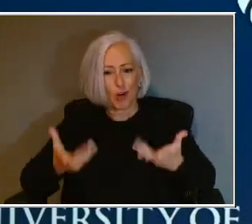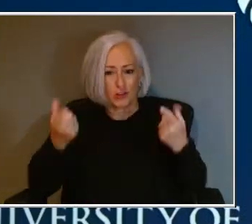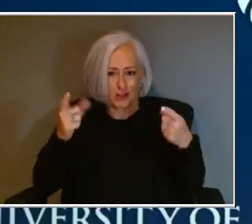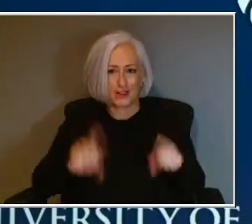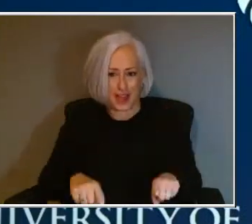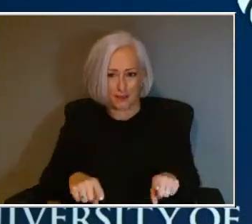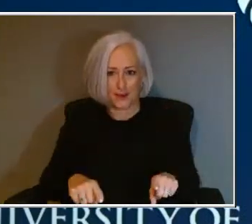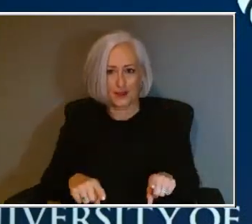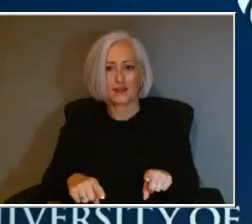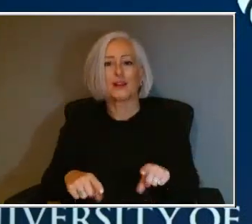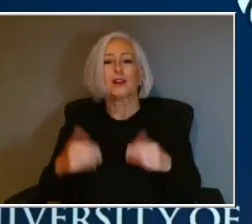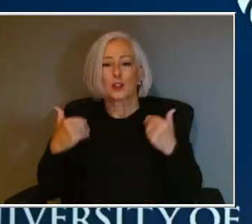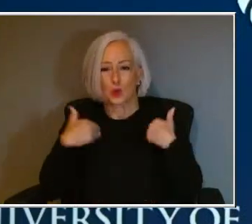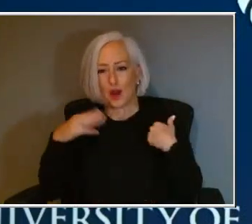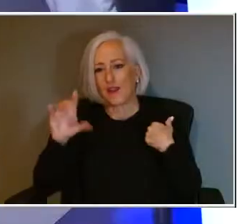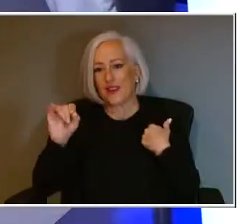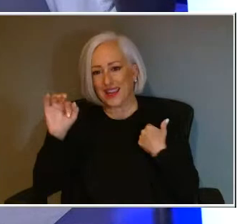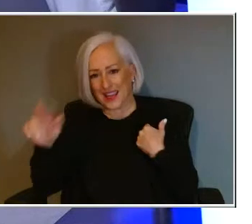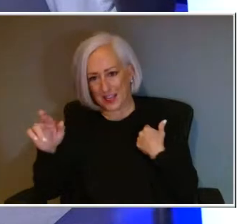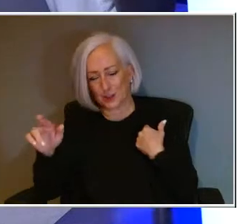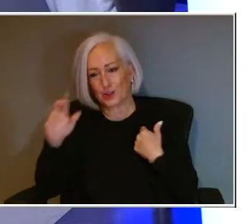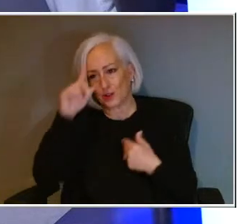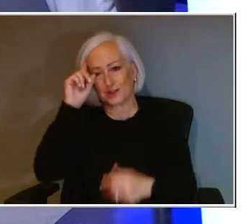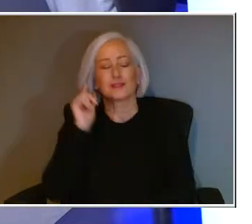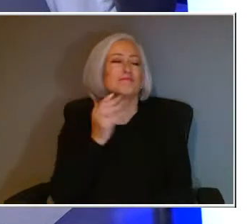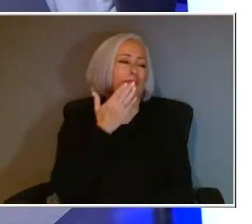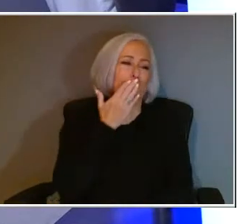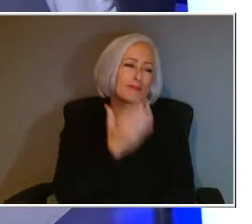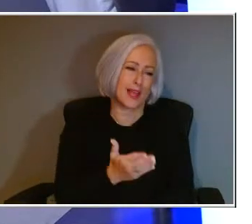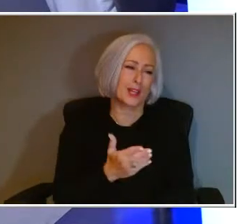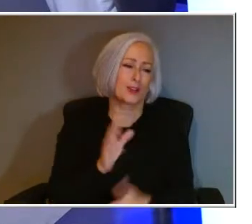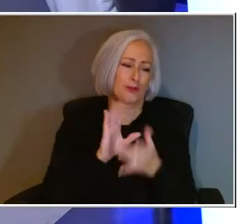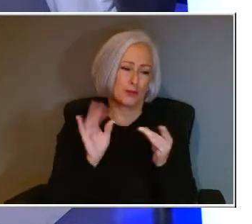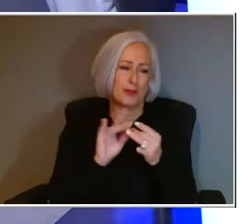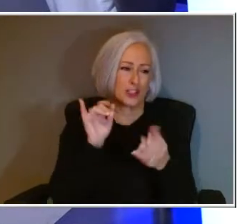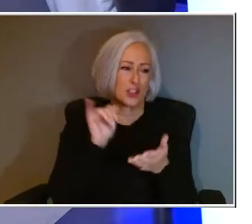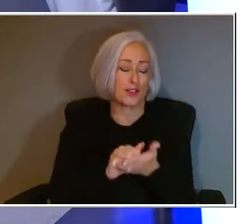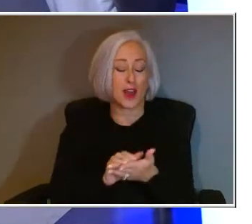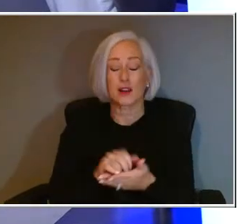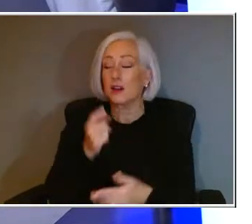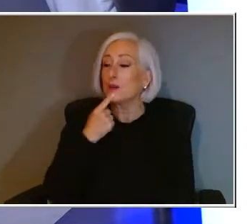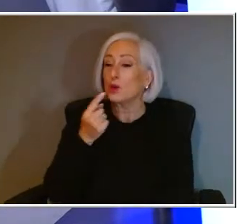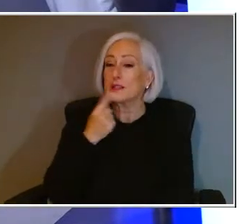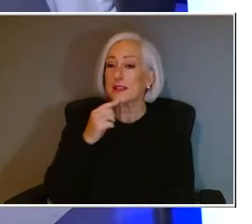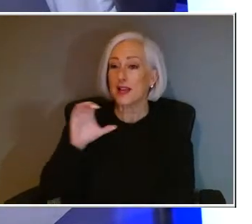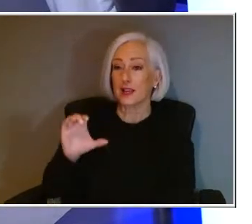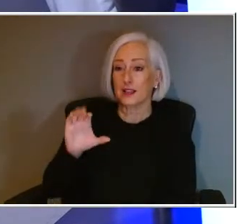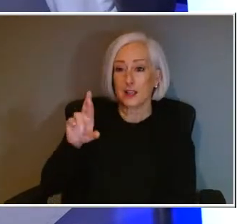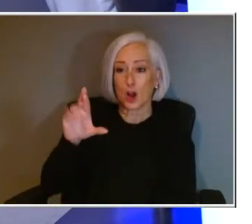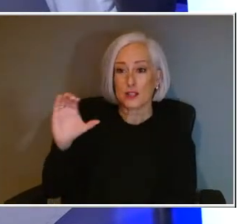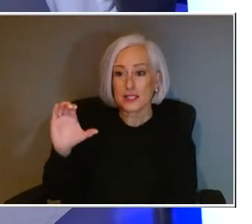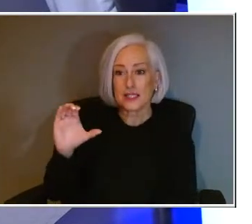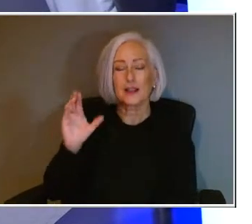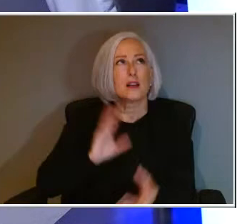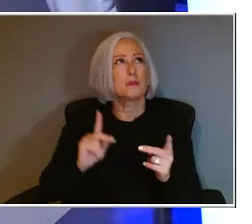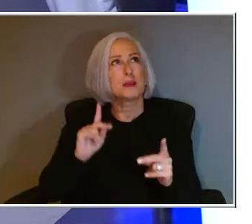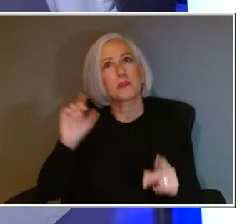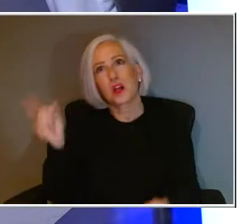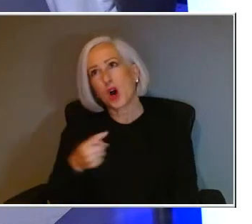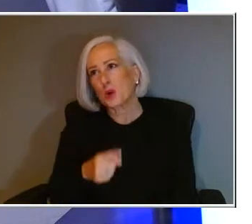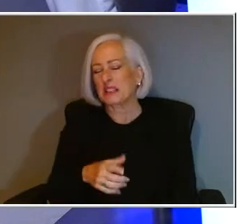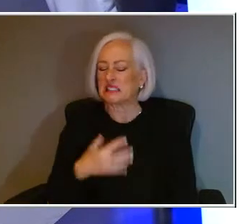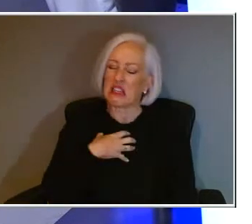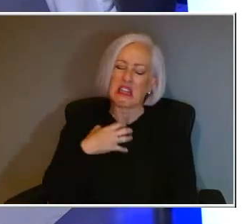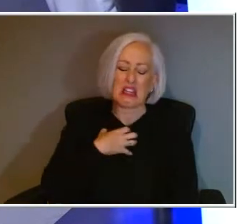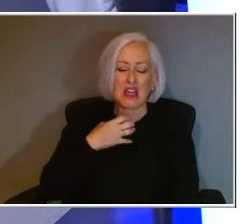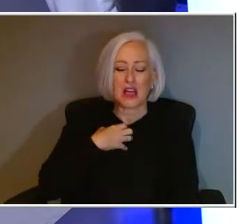cancer brings with it. I'm so glad you bring that up, because when we talk colonoscopy, people always talk about the prep, Dr. Kasi, and yes, it's not